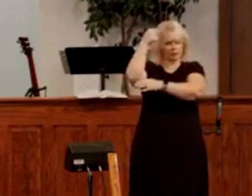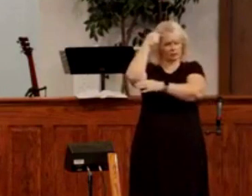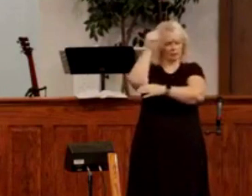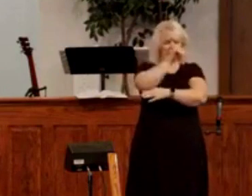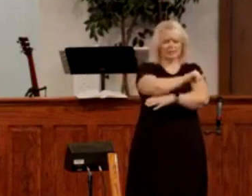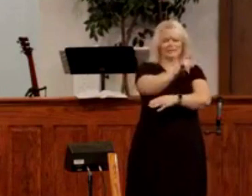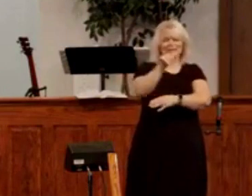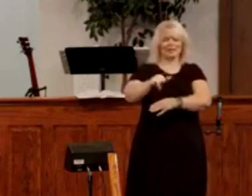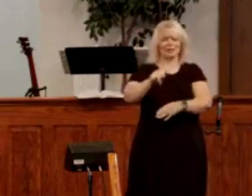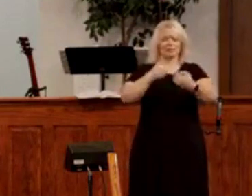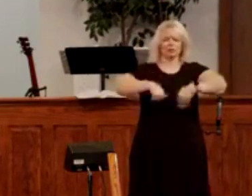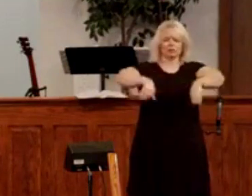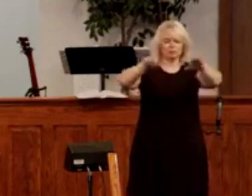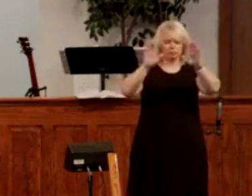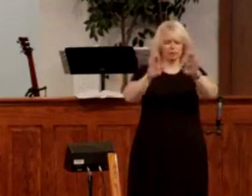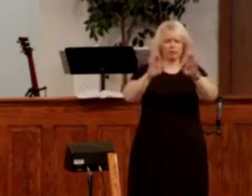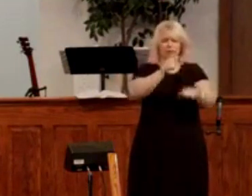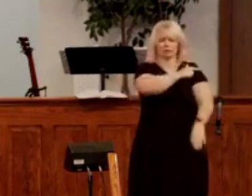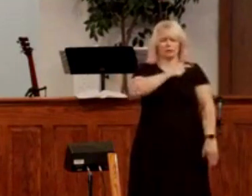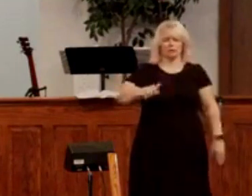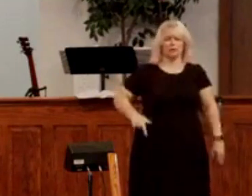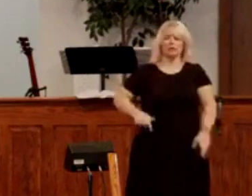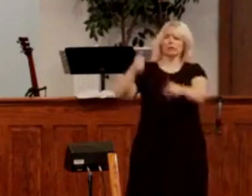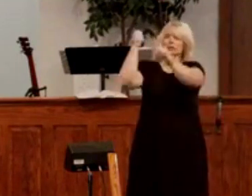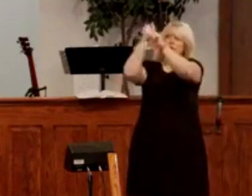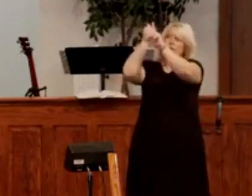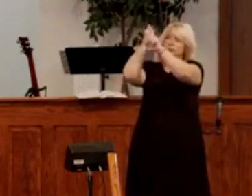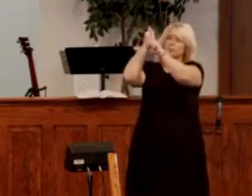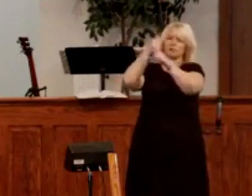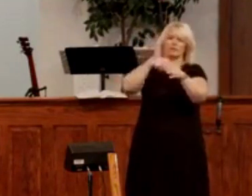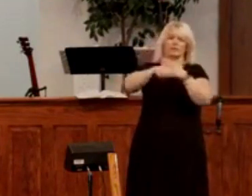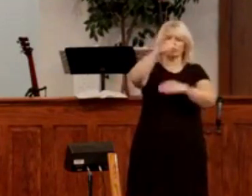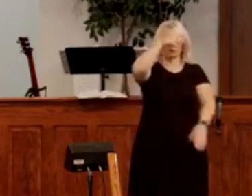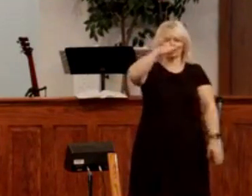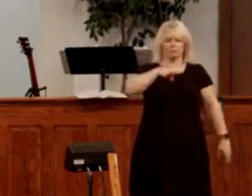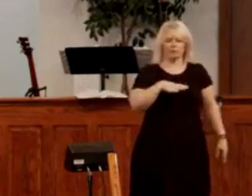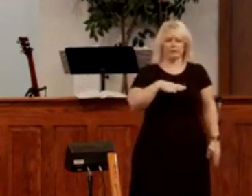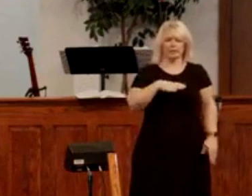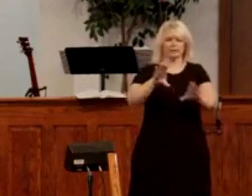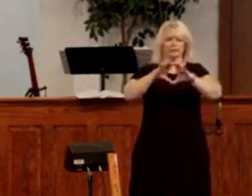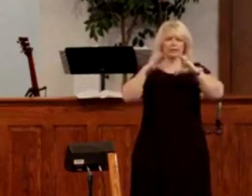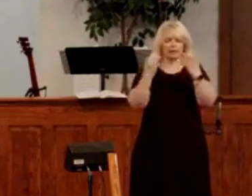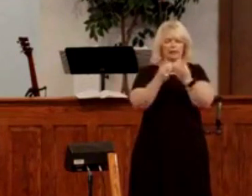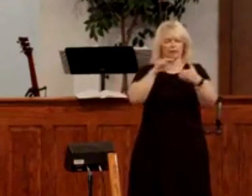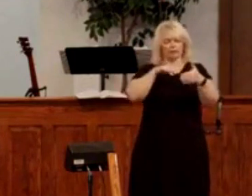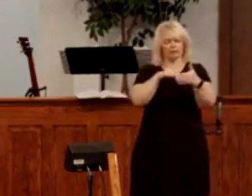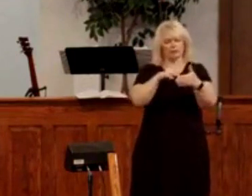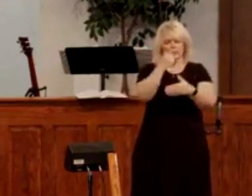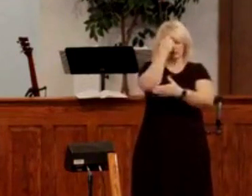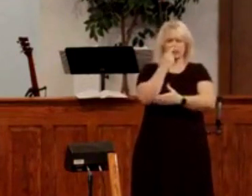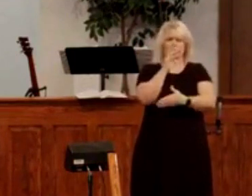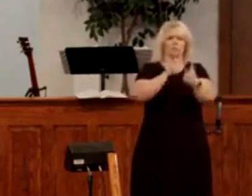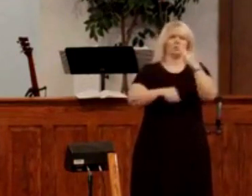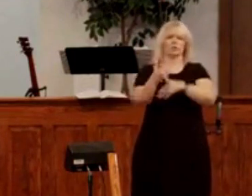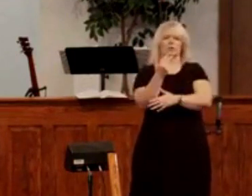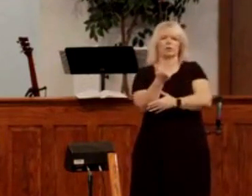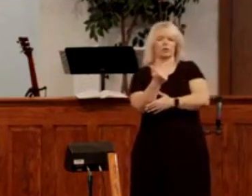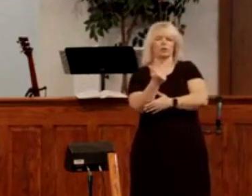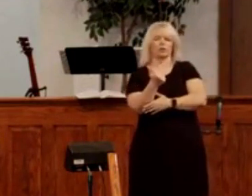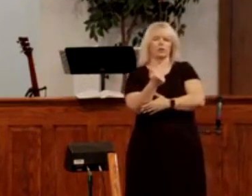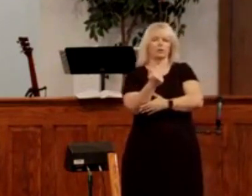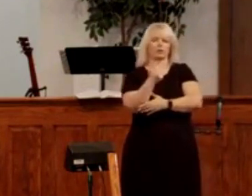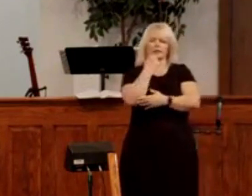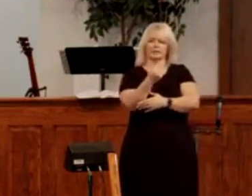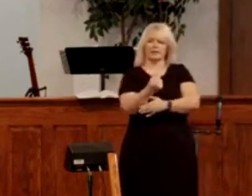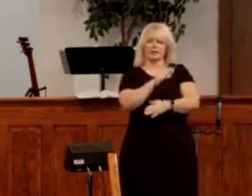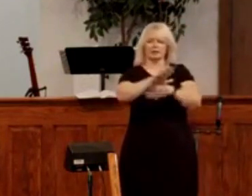Lord himself. Why? Well, if you were in the men's class there in the last hour, you studied Romans chapter 13. What's it